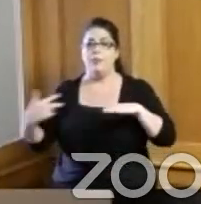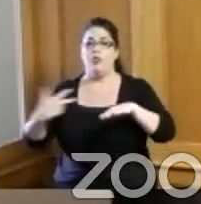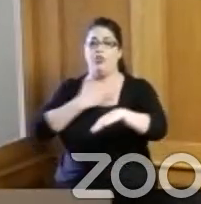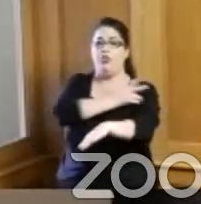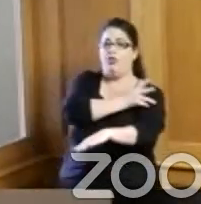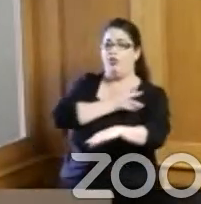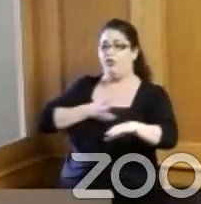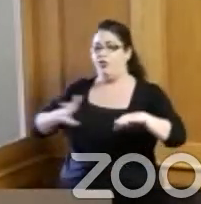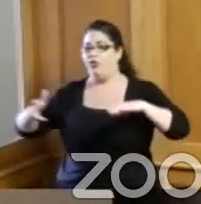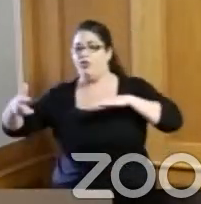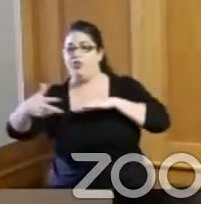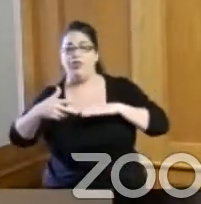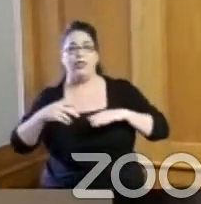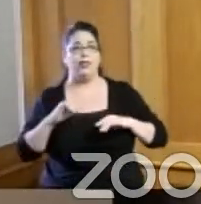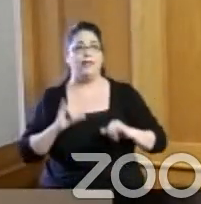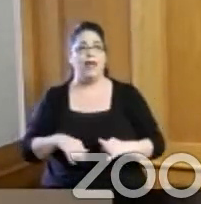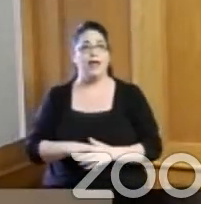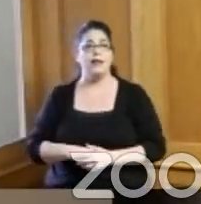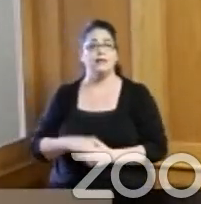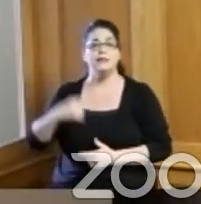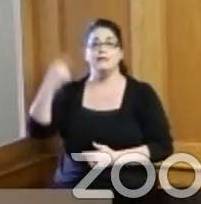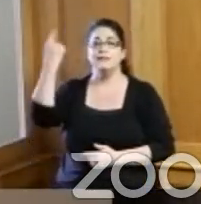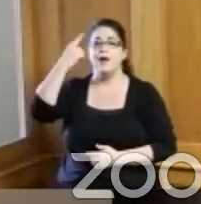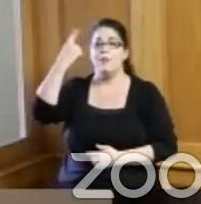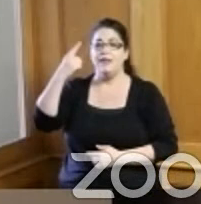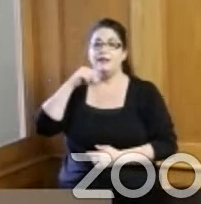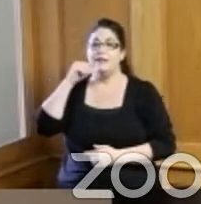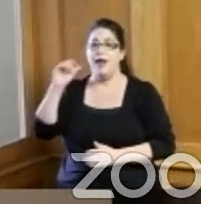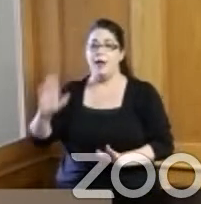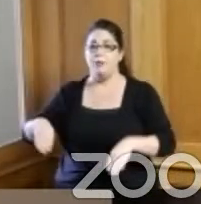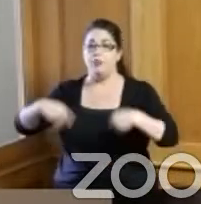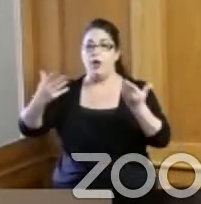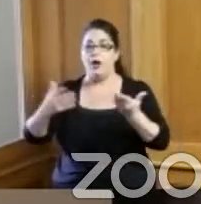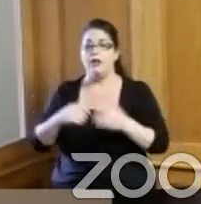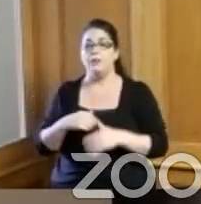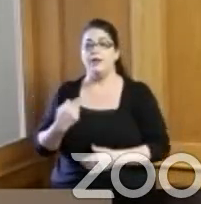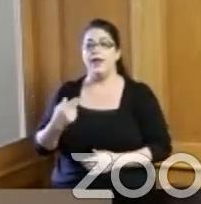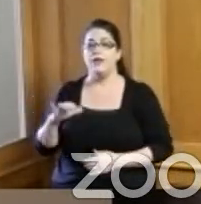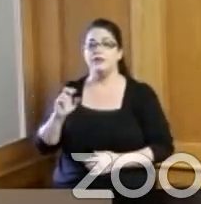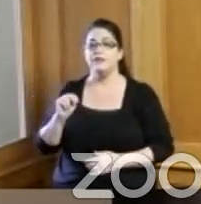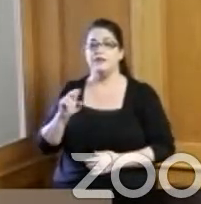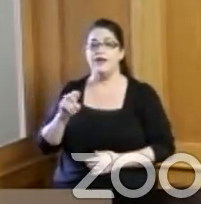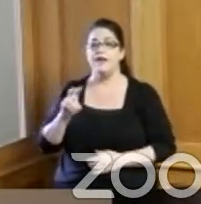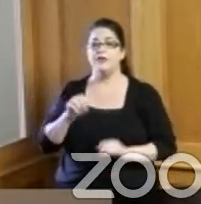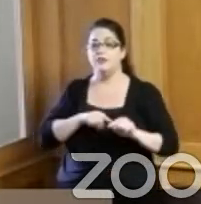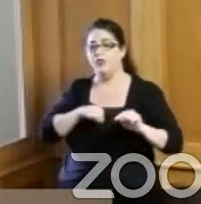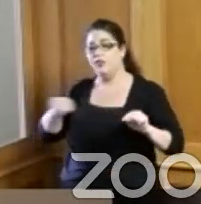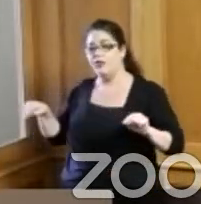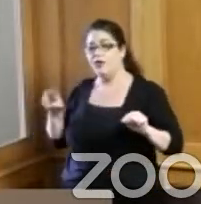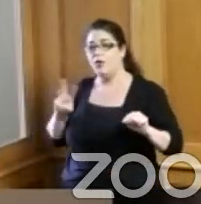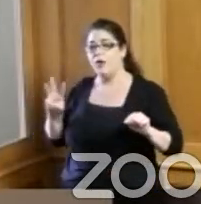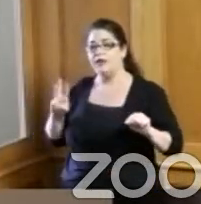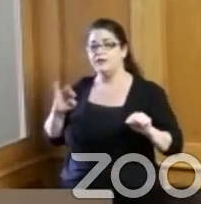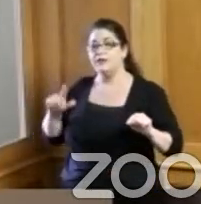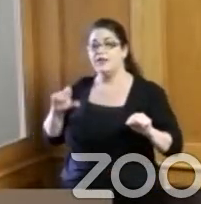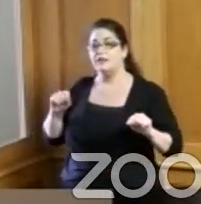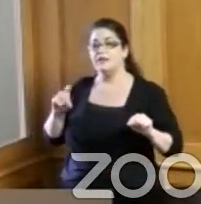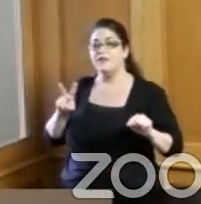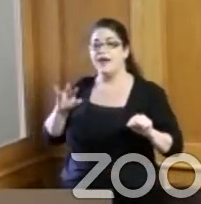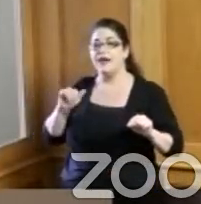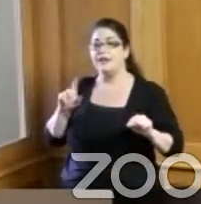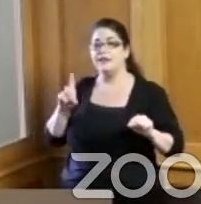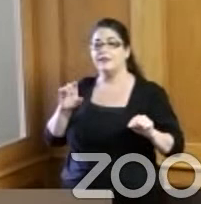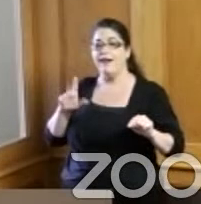And something that hasn't been brought up is the other end of Harrison Avenue is the Western Hills Viaduct, which has fallen